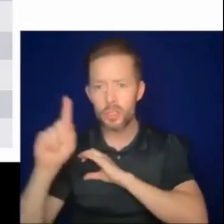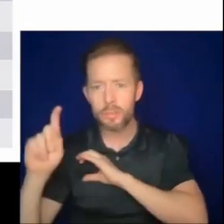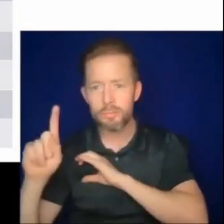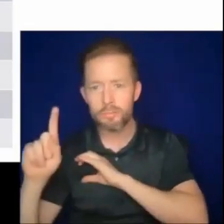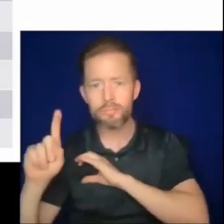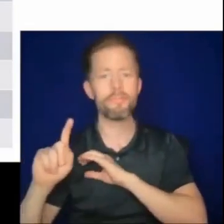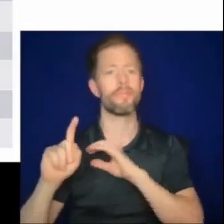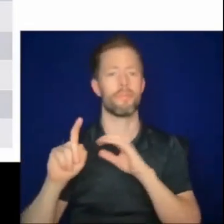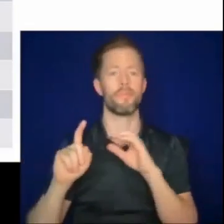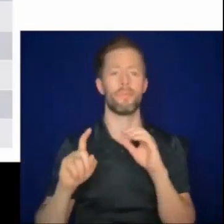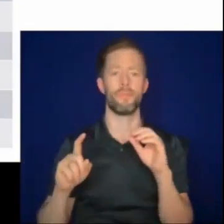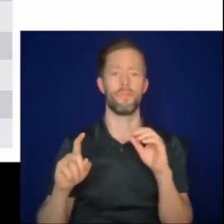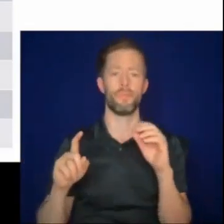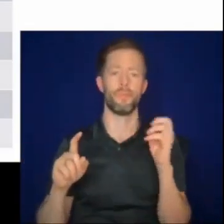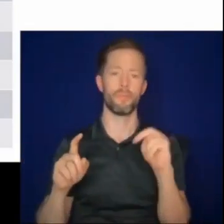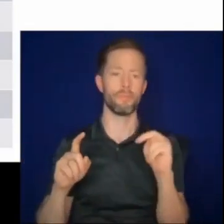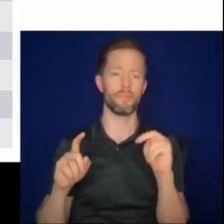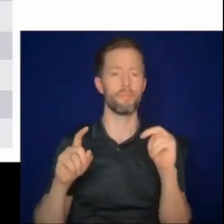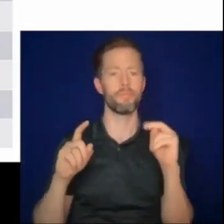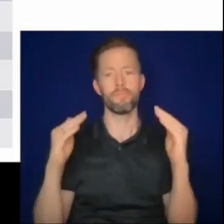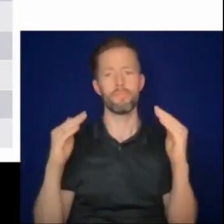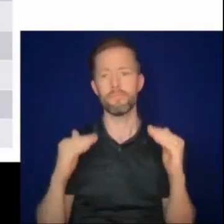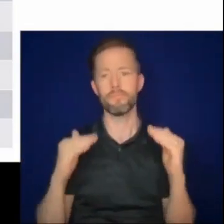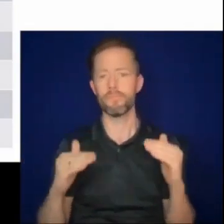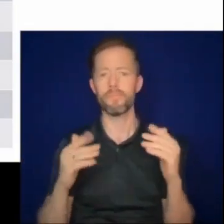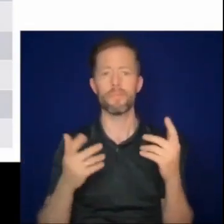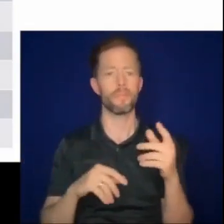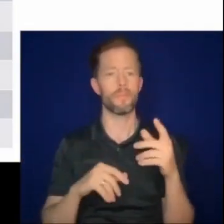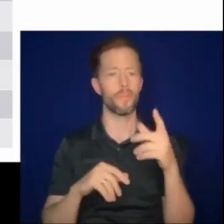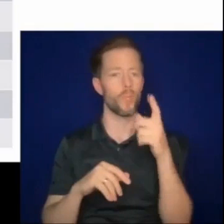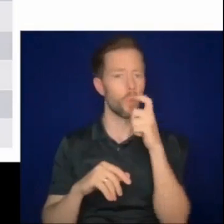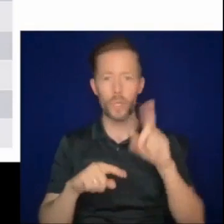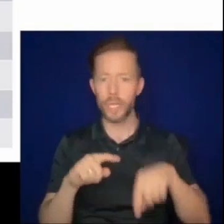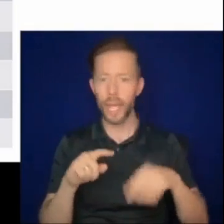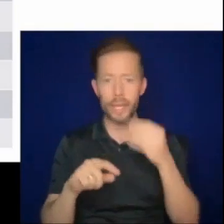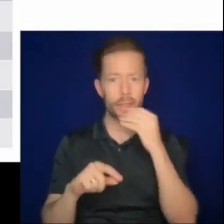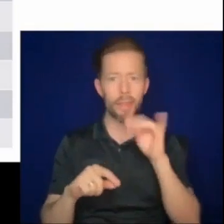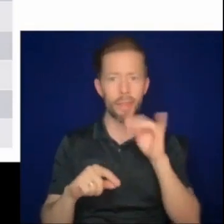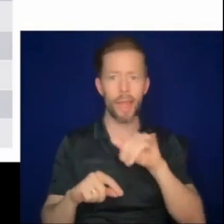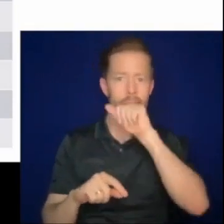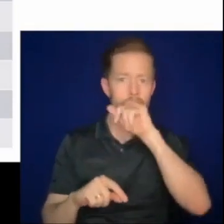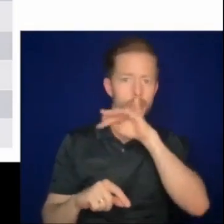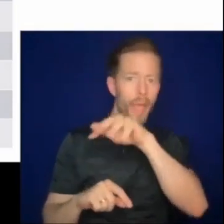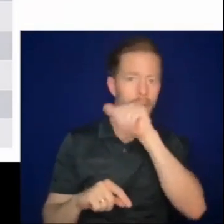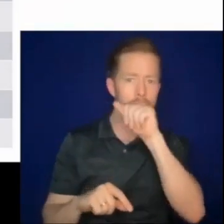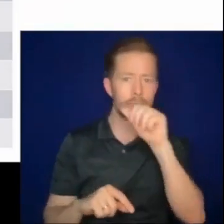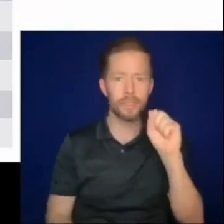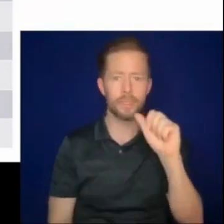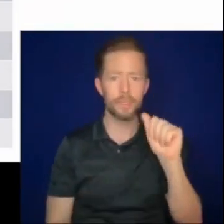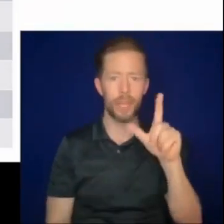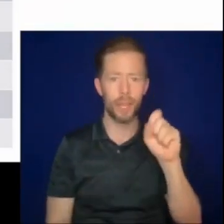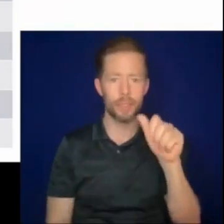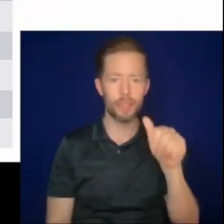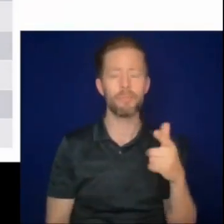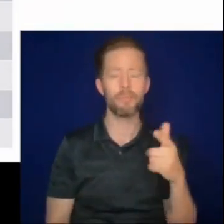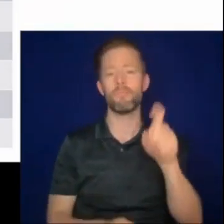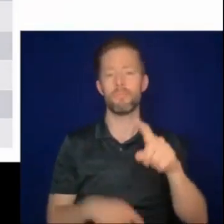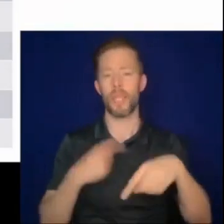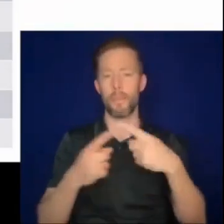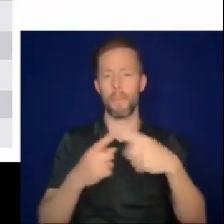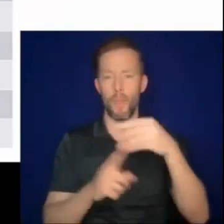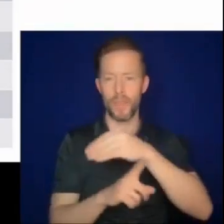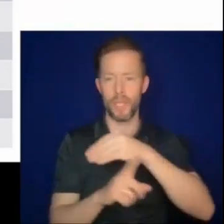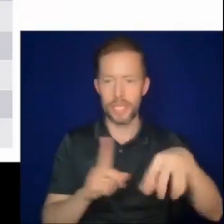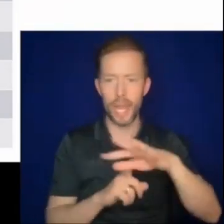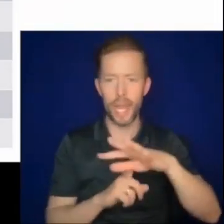in the story. And then we went into other questions about characters, like who can eat that spicy salsa? And then we'd